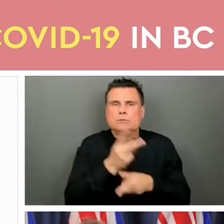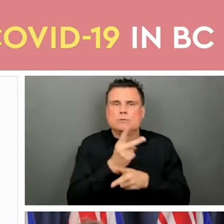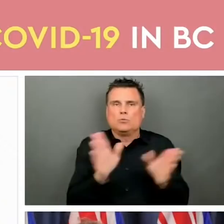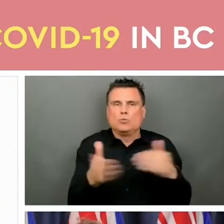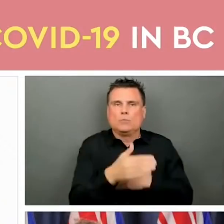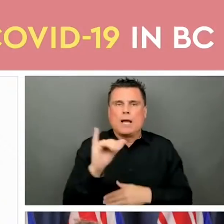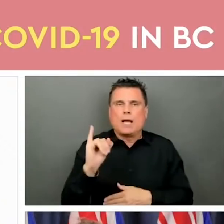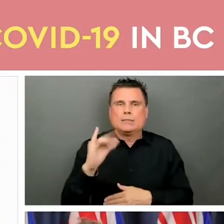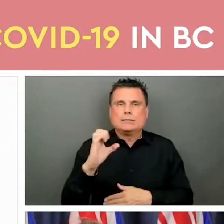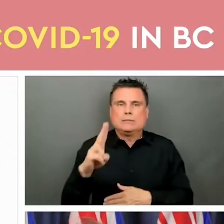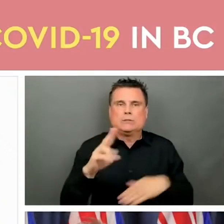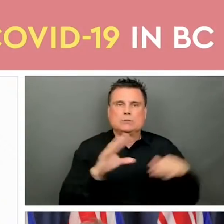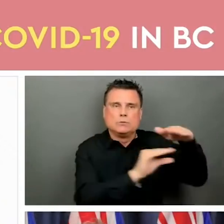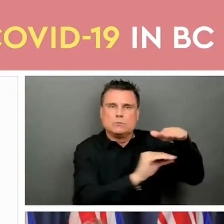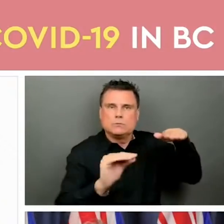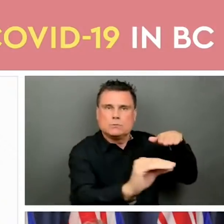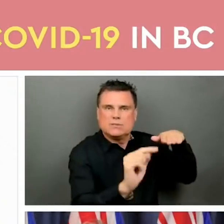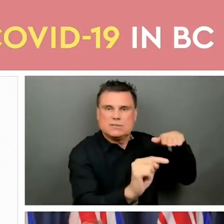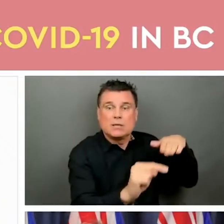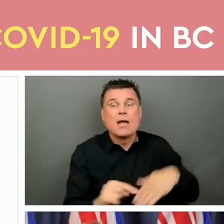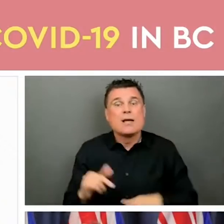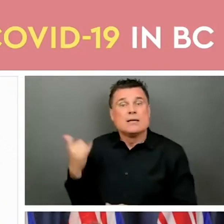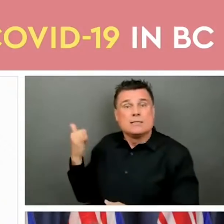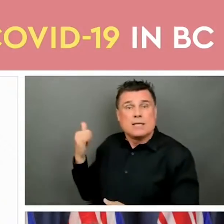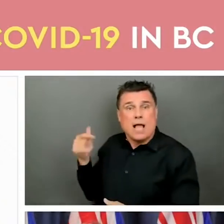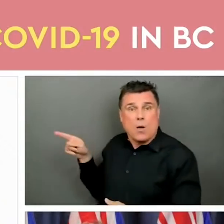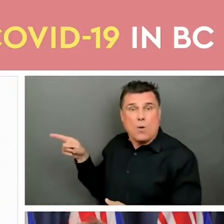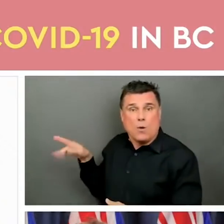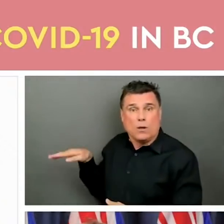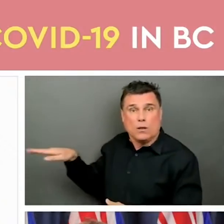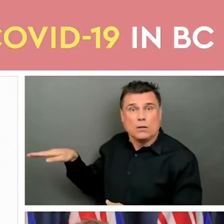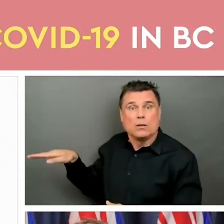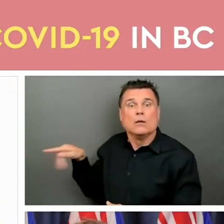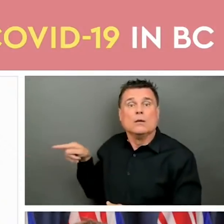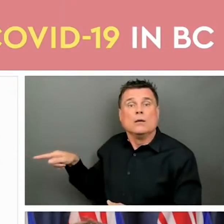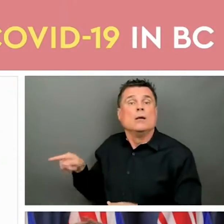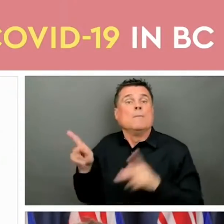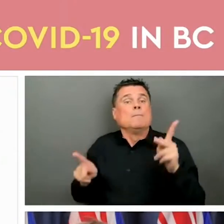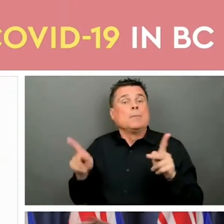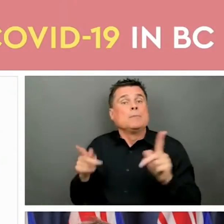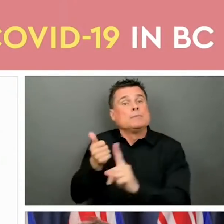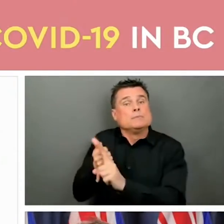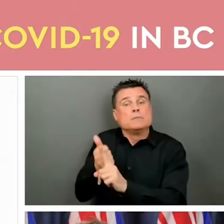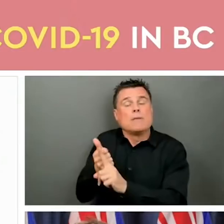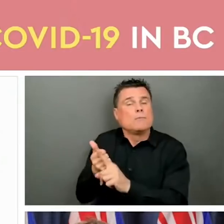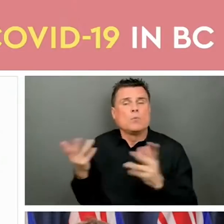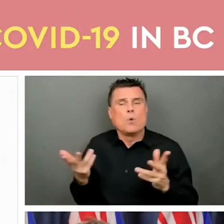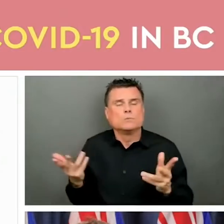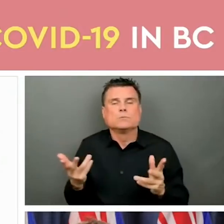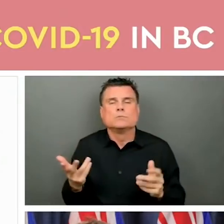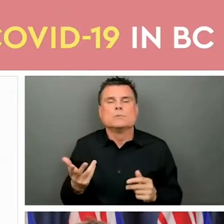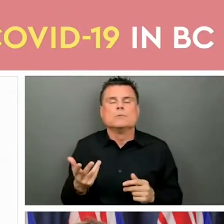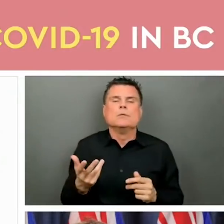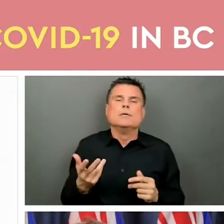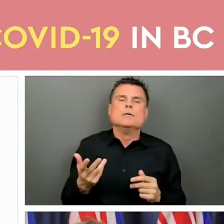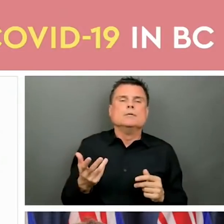5th or 6th, to about 381 people in acute care hospital, and we see an even higher level of hospitalization